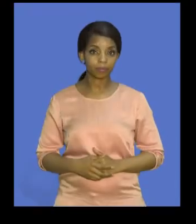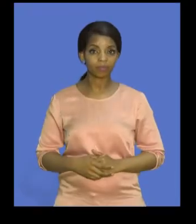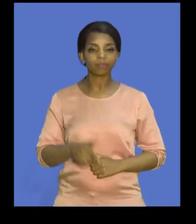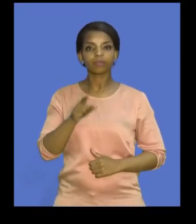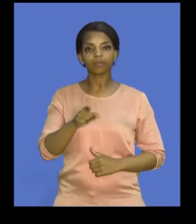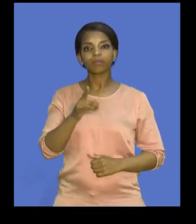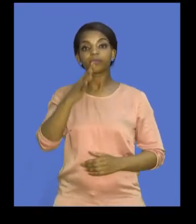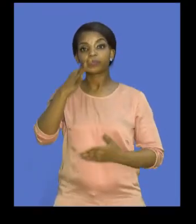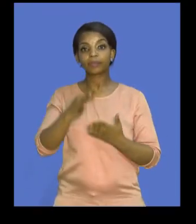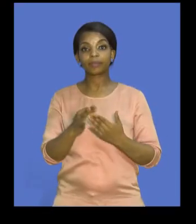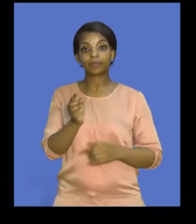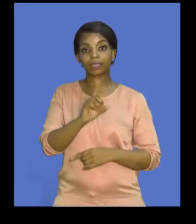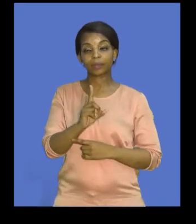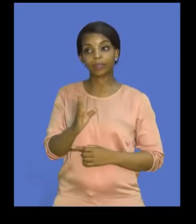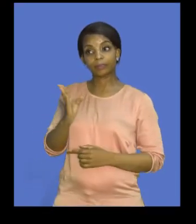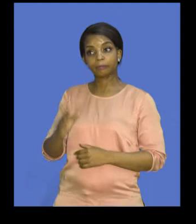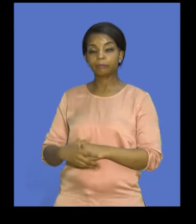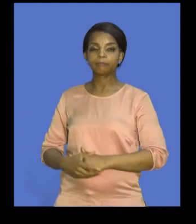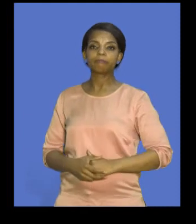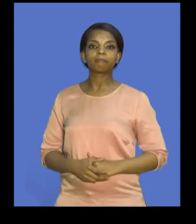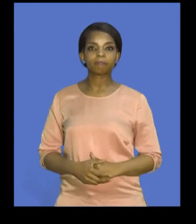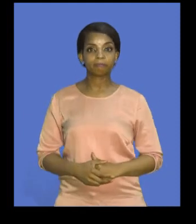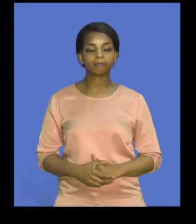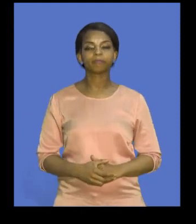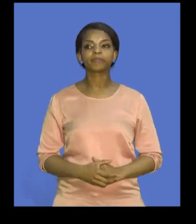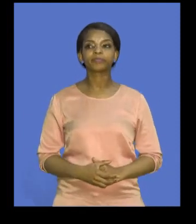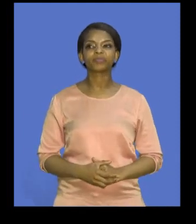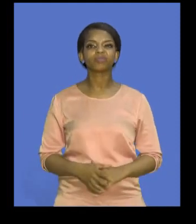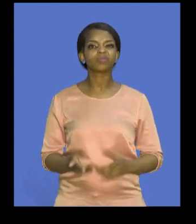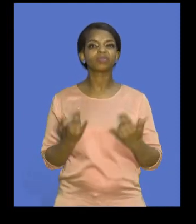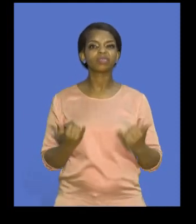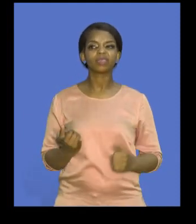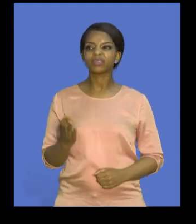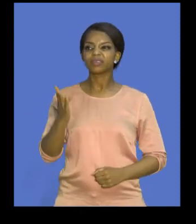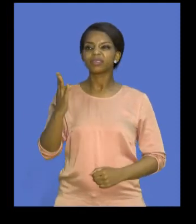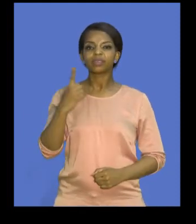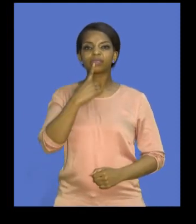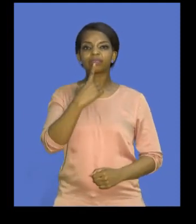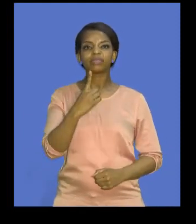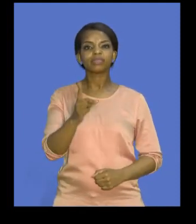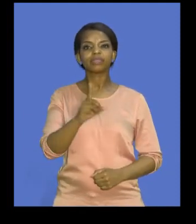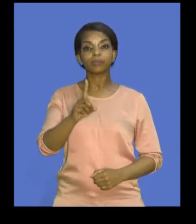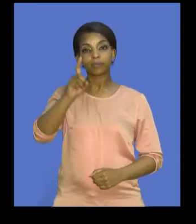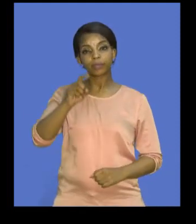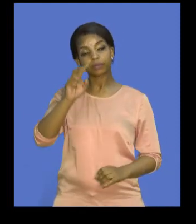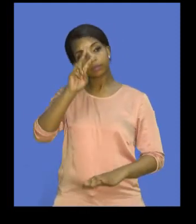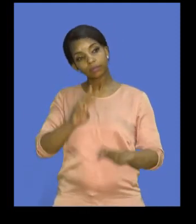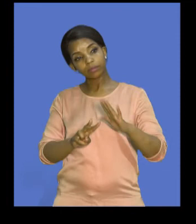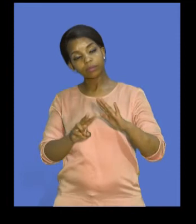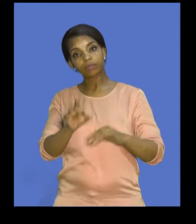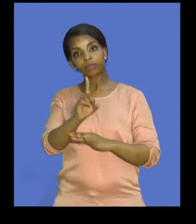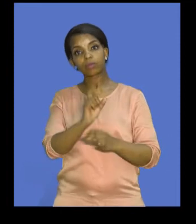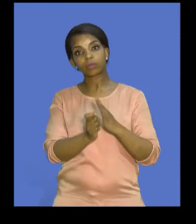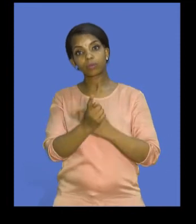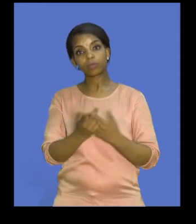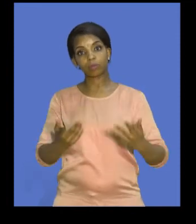Now, we have a scenario here which says predict what happens. So it's all about predictions. Predict what happens to the magnitude of the